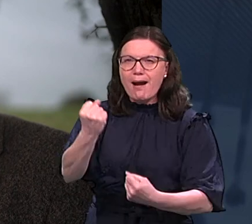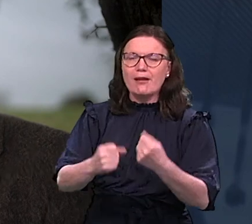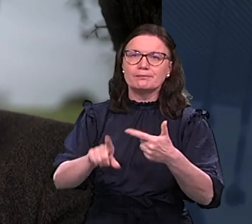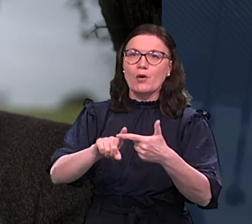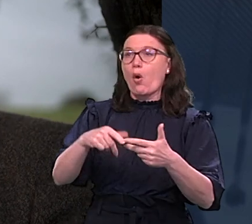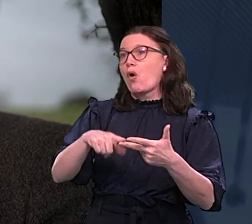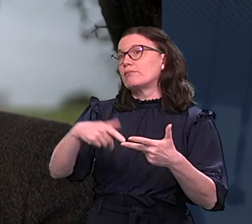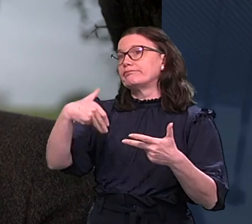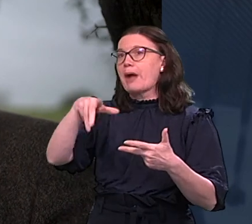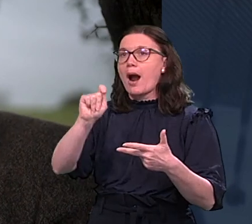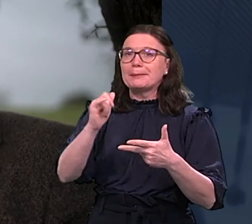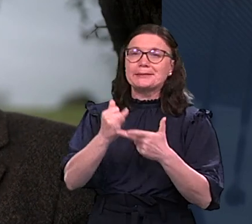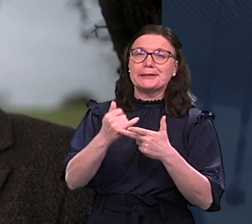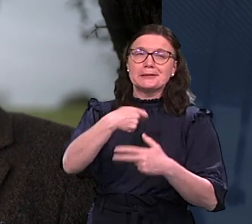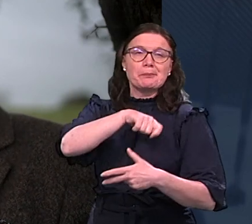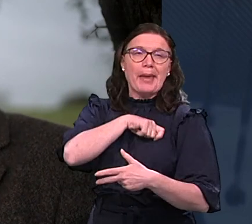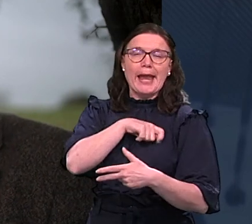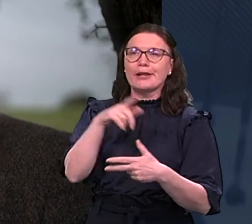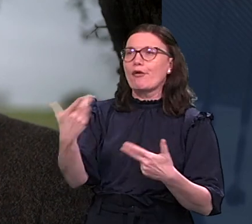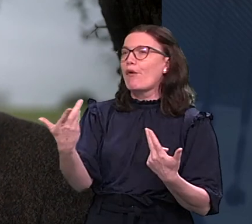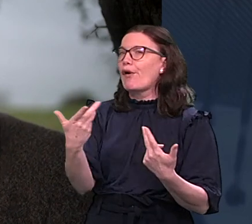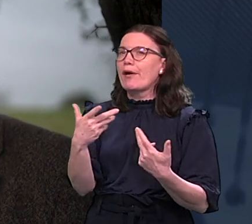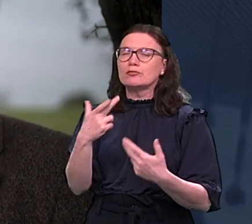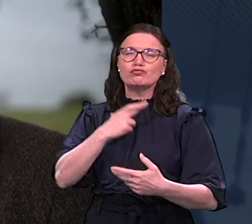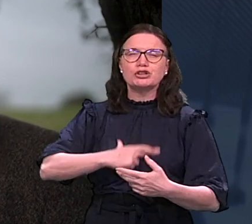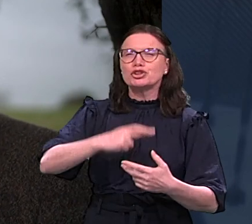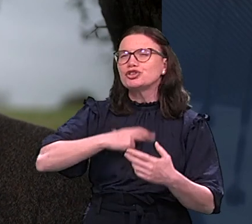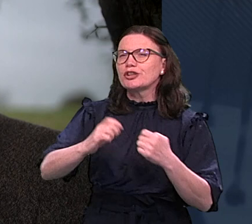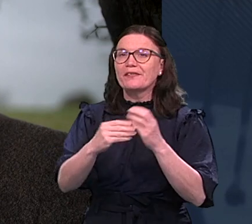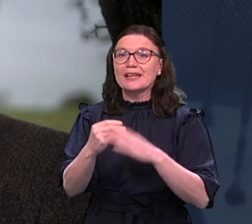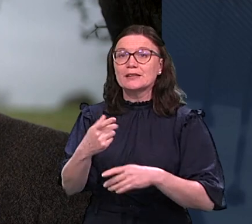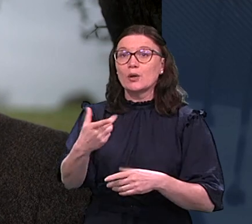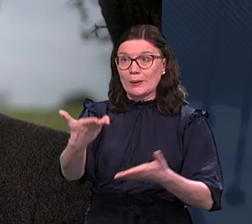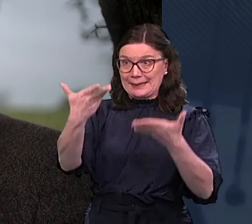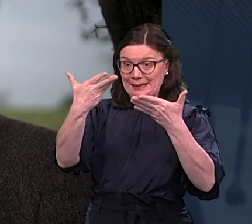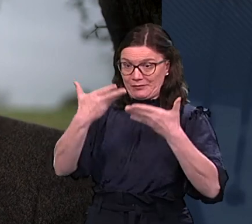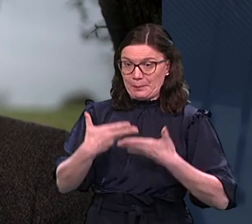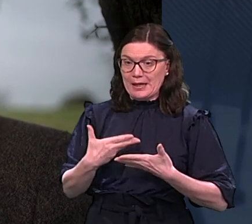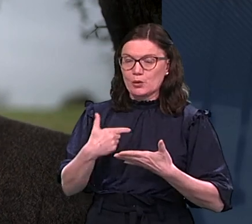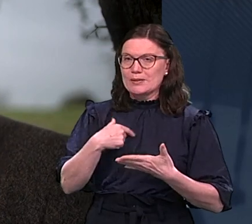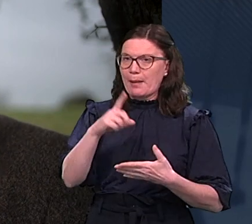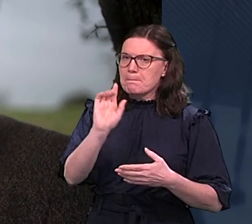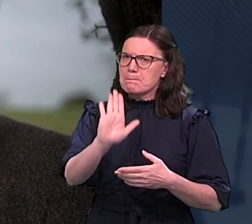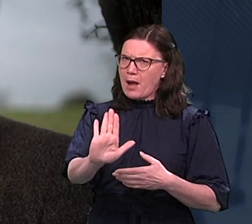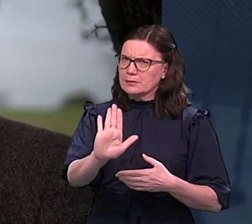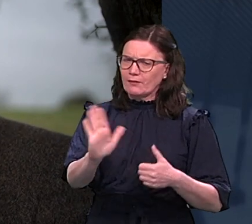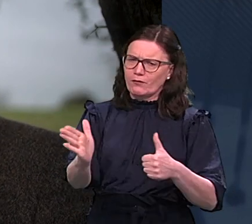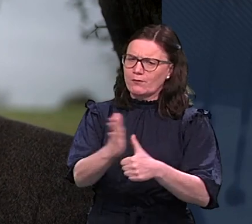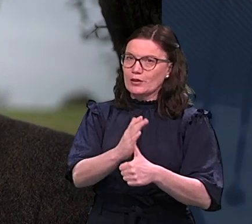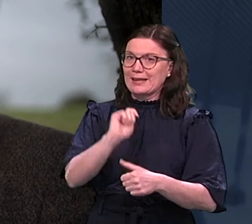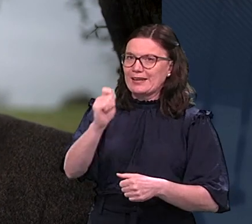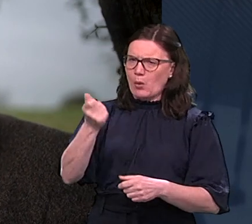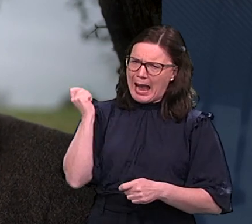in Lanzarote or Timbuktu, and you said all I had to do to get all those things, and you gave me an axe, if you said all I have